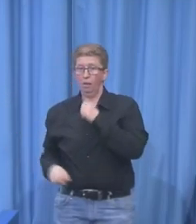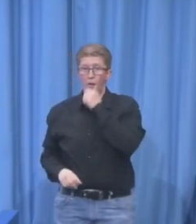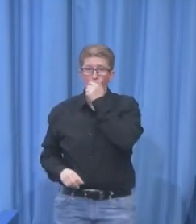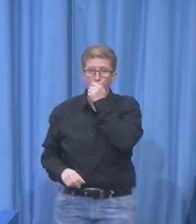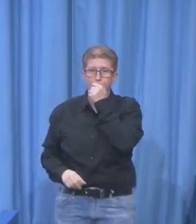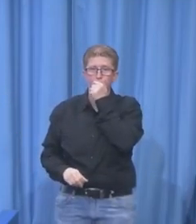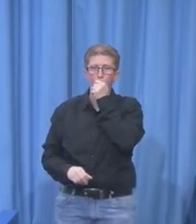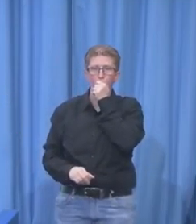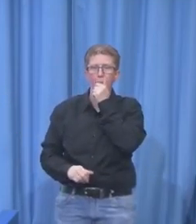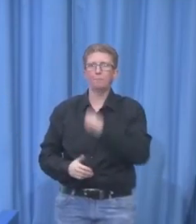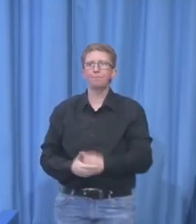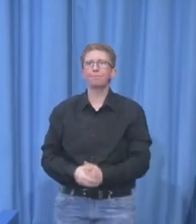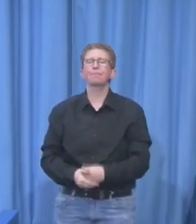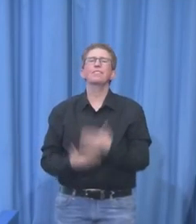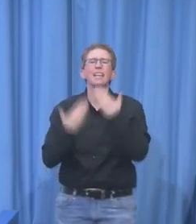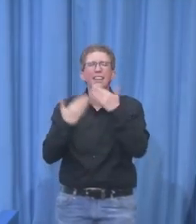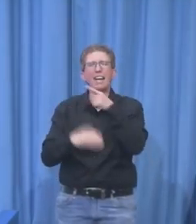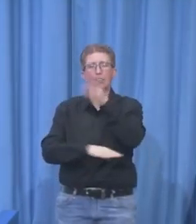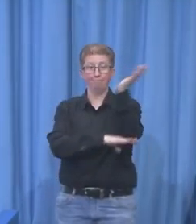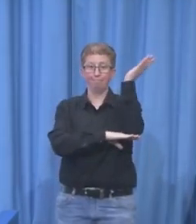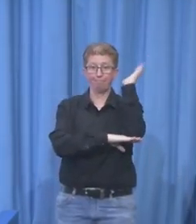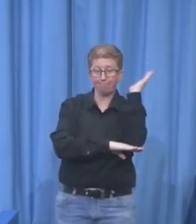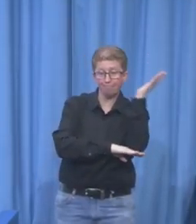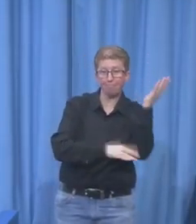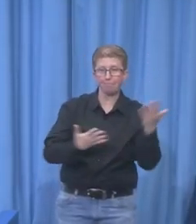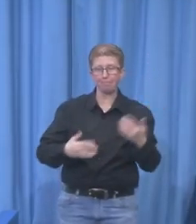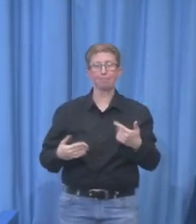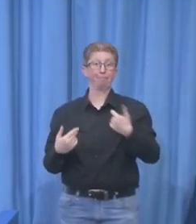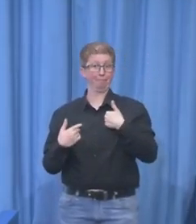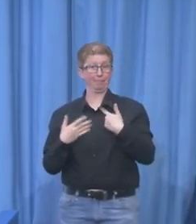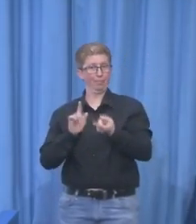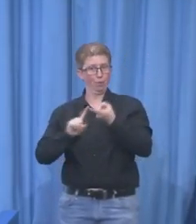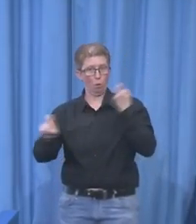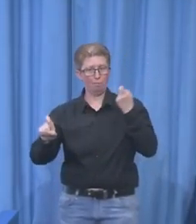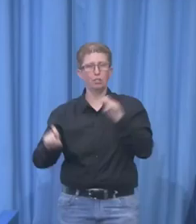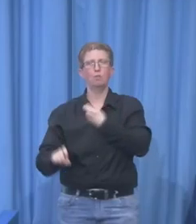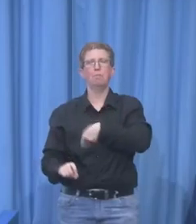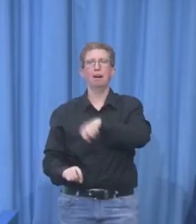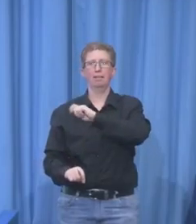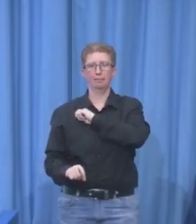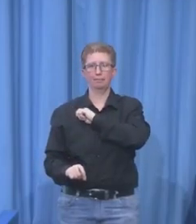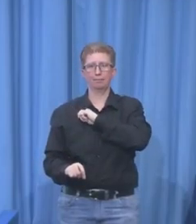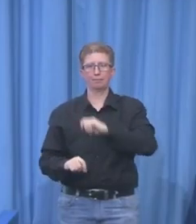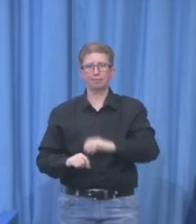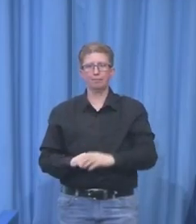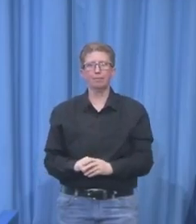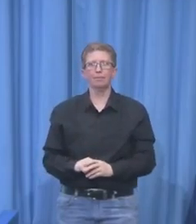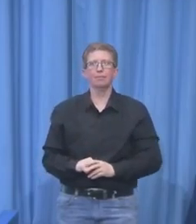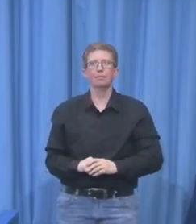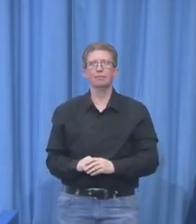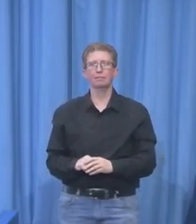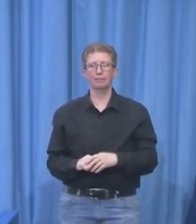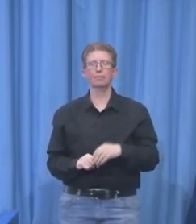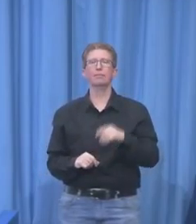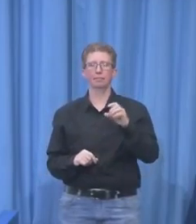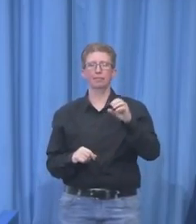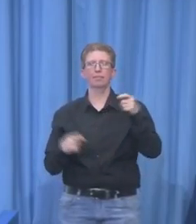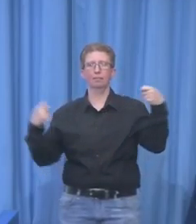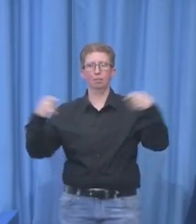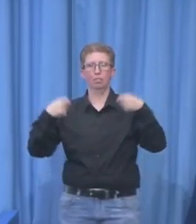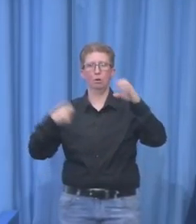Spain. I have two questions. One is about the minimum and